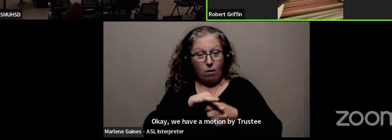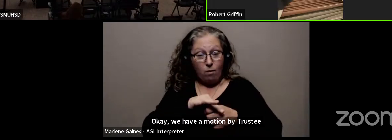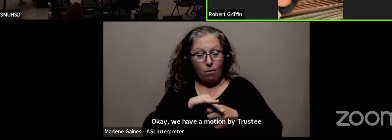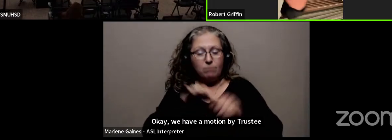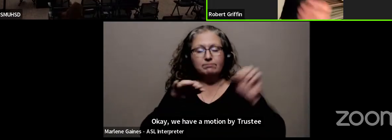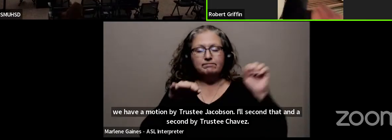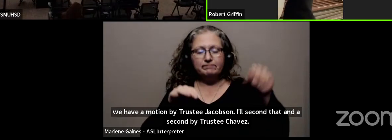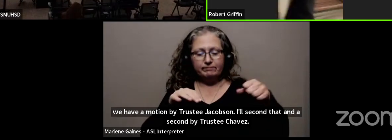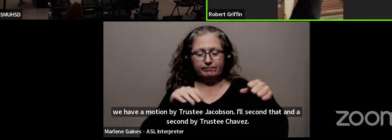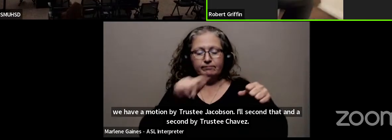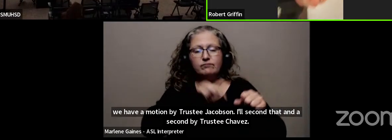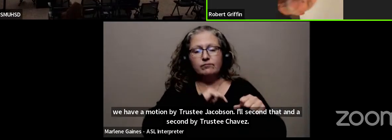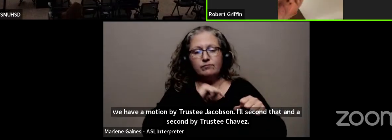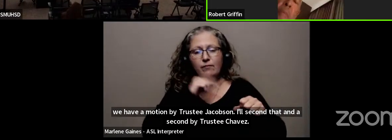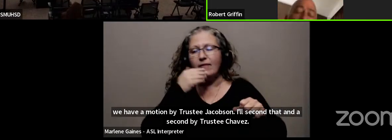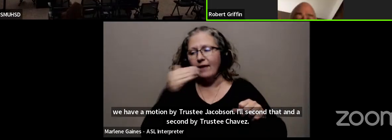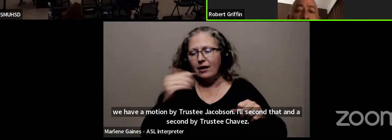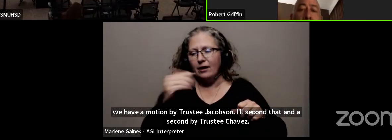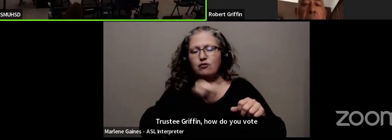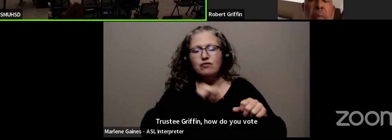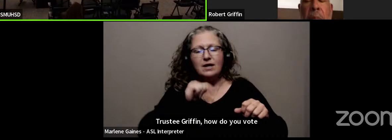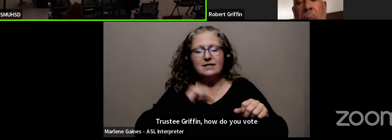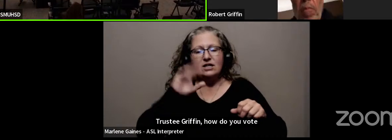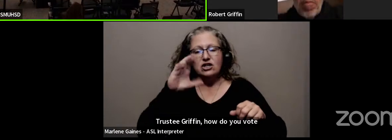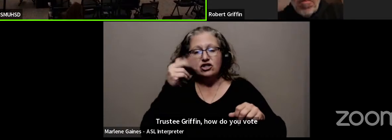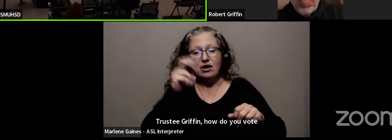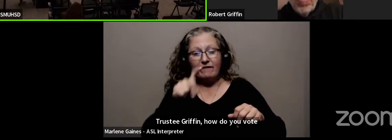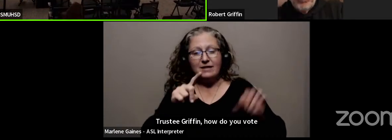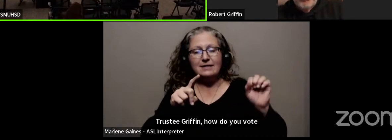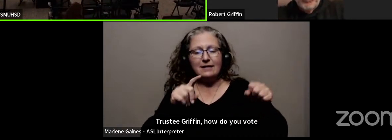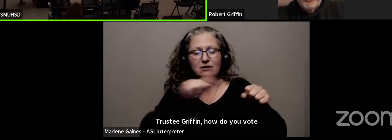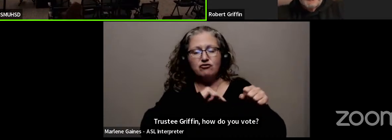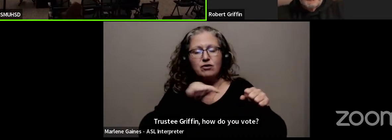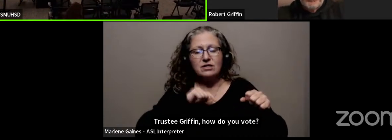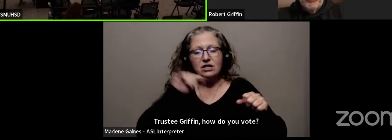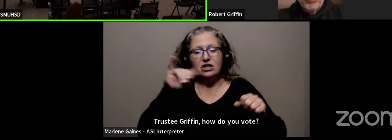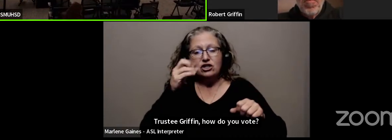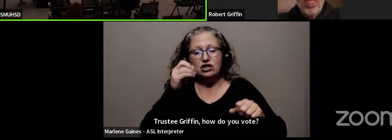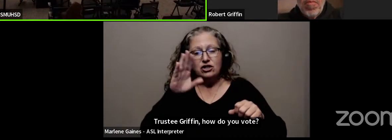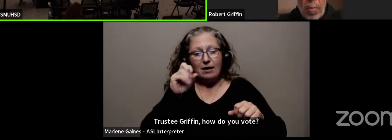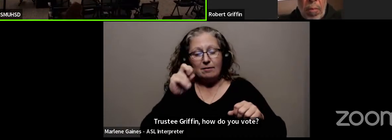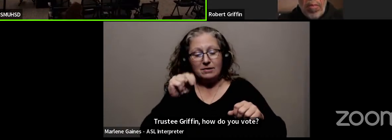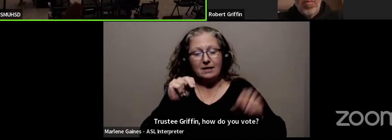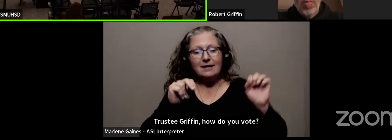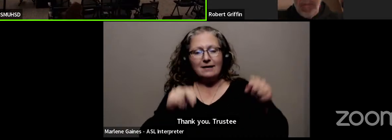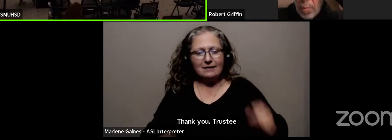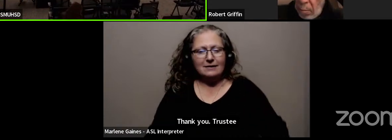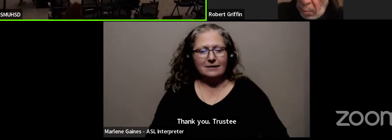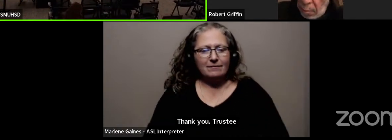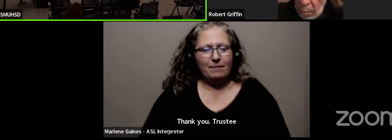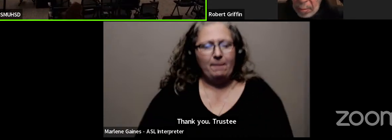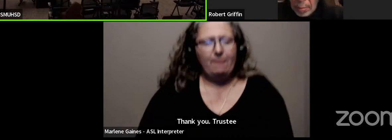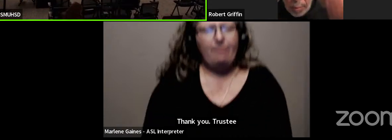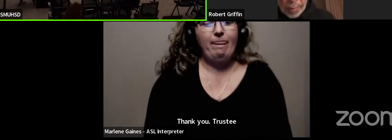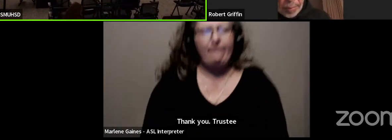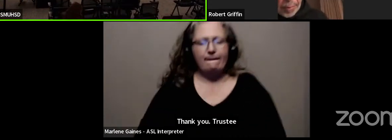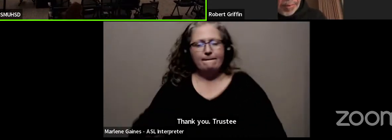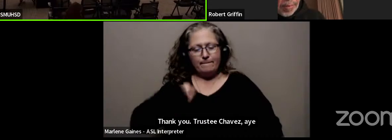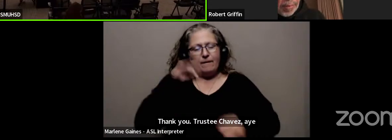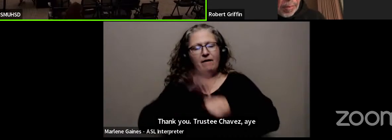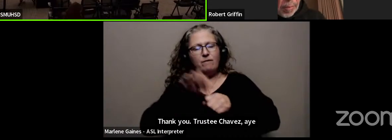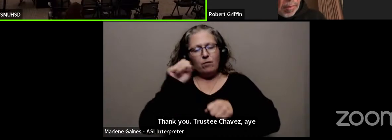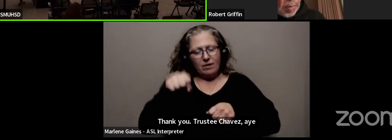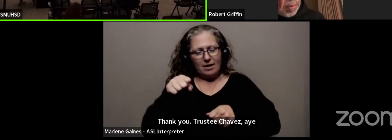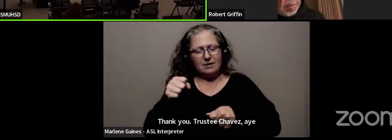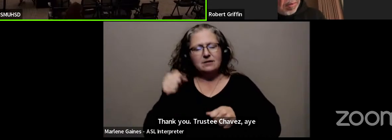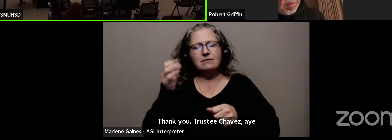Aye. Thank you. Trustee Chavez? Aye. Trustee Jacobson? Aye. I vote aye. Motion